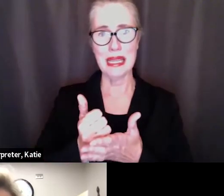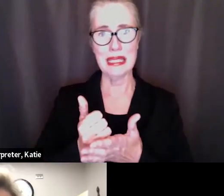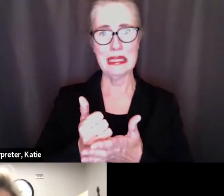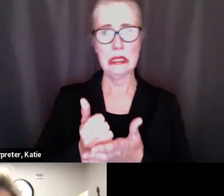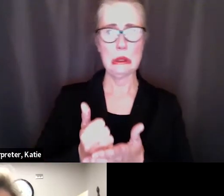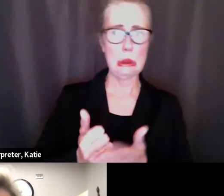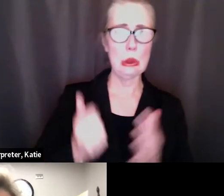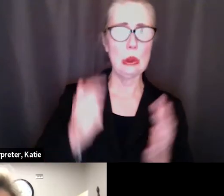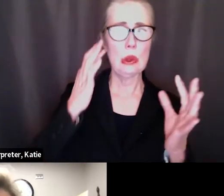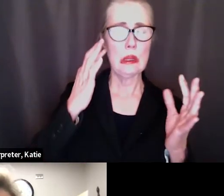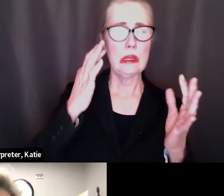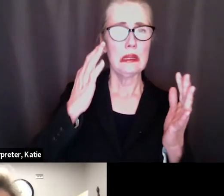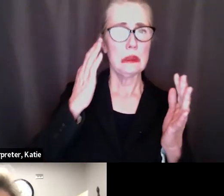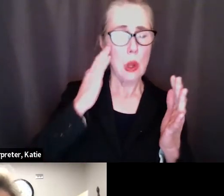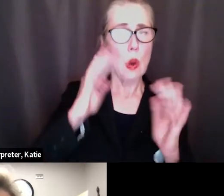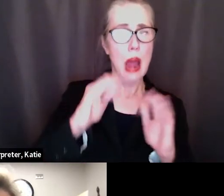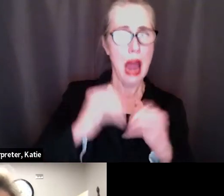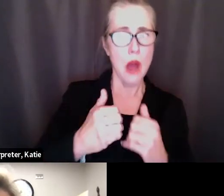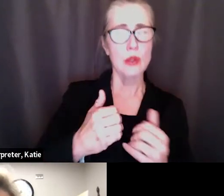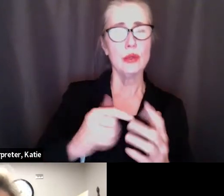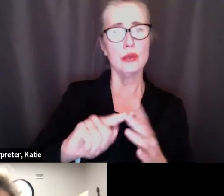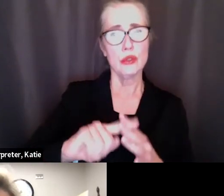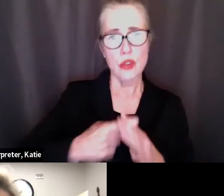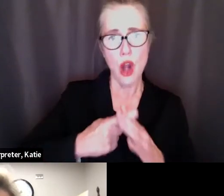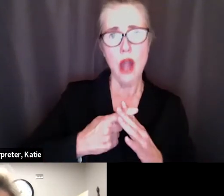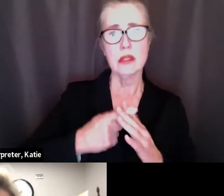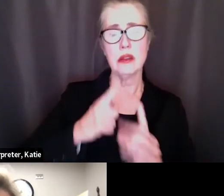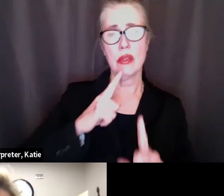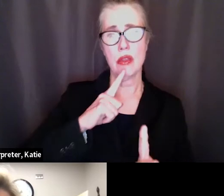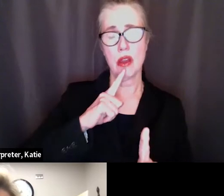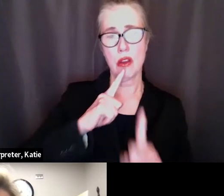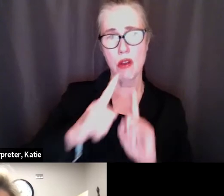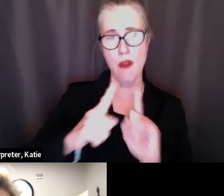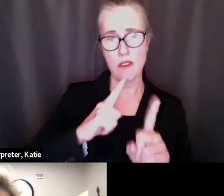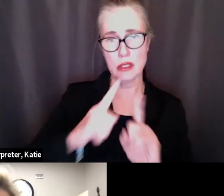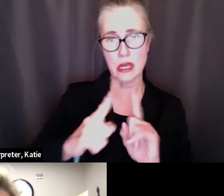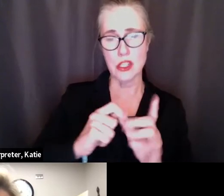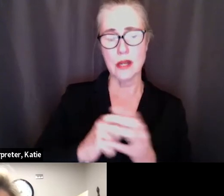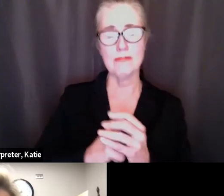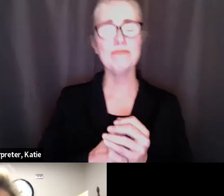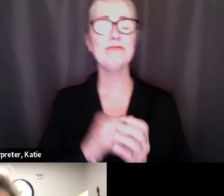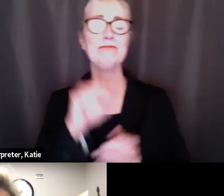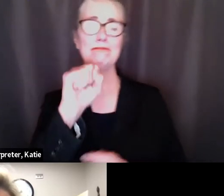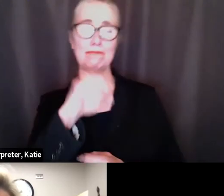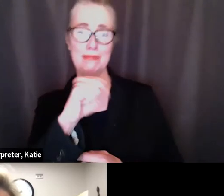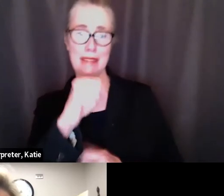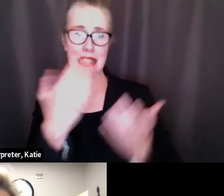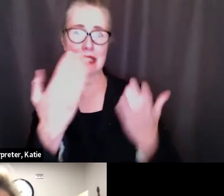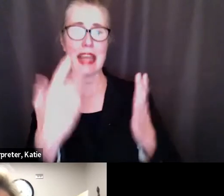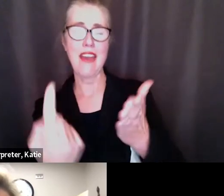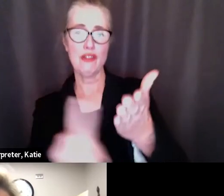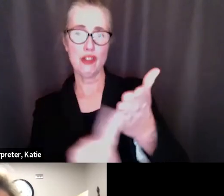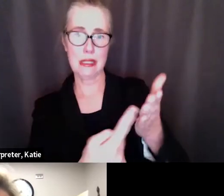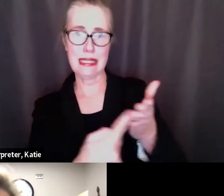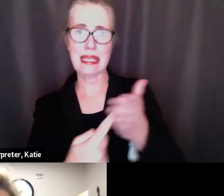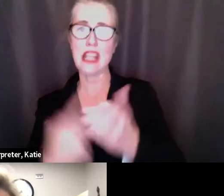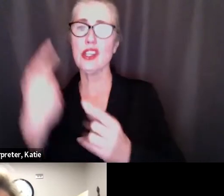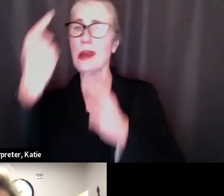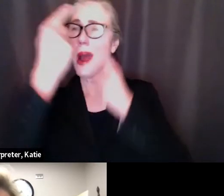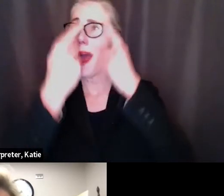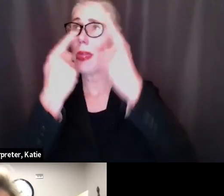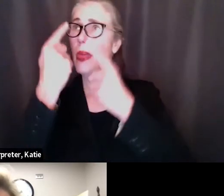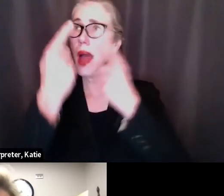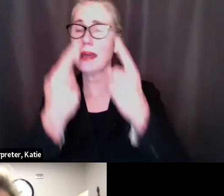the whole conversation do you have a thought yes um certainly i thought that after discussion and an opportunity to ask